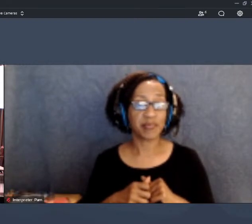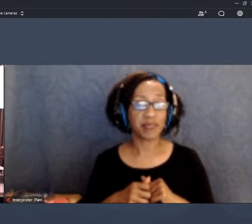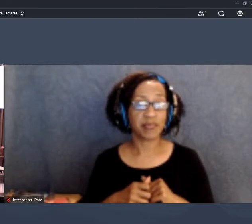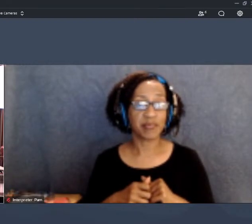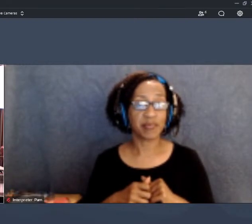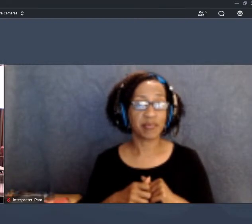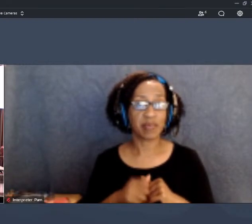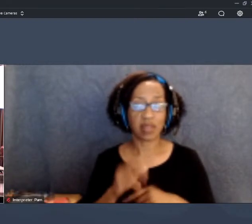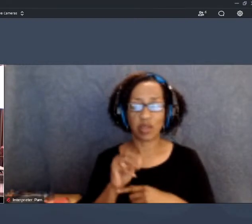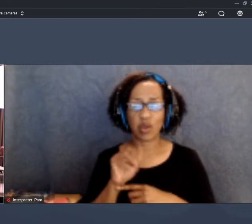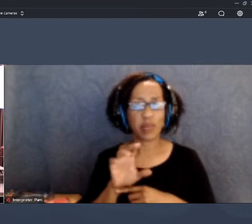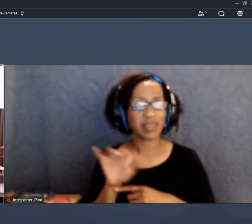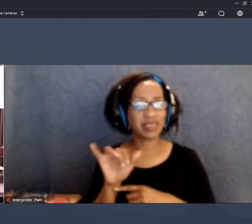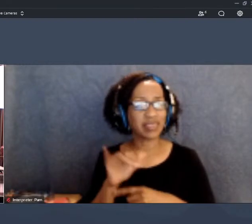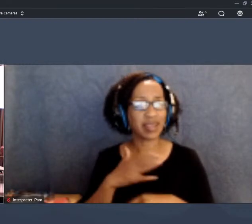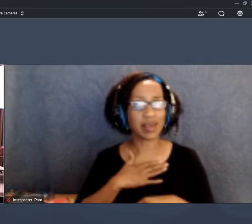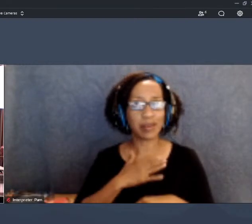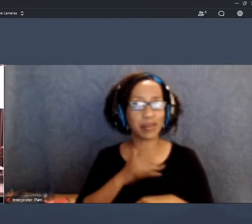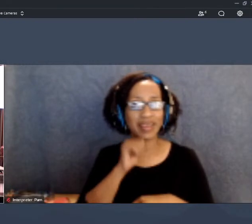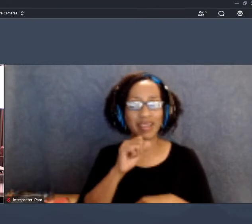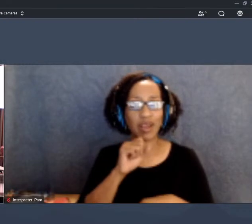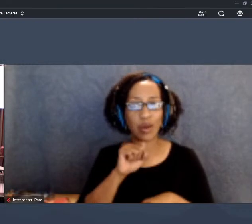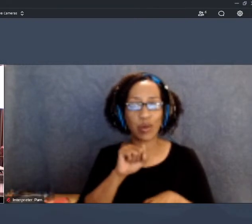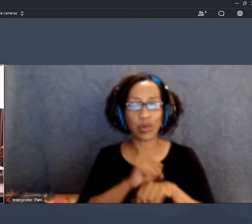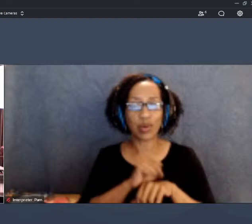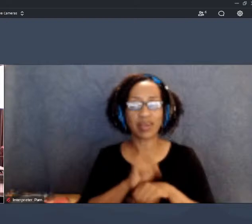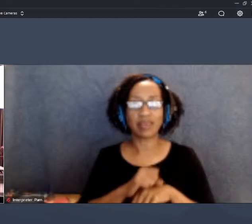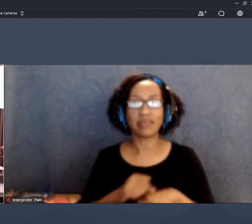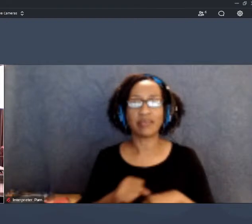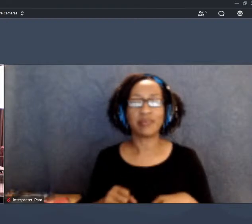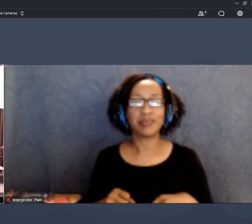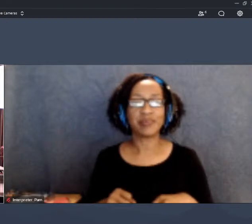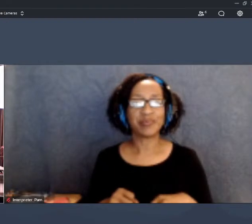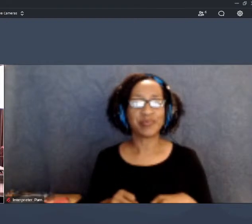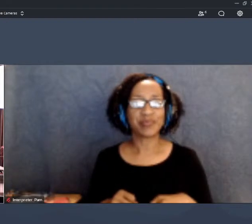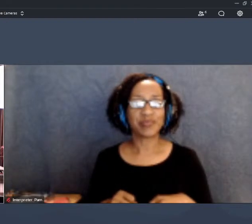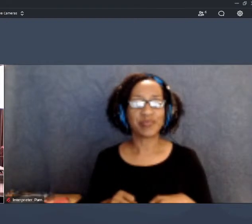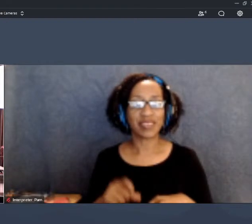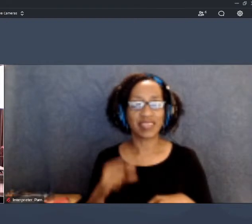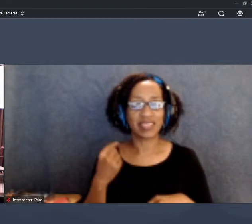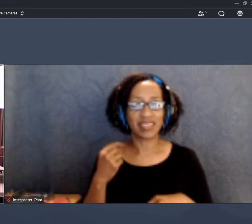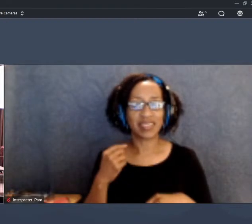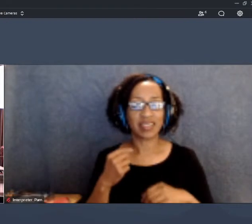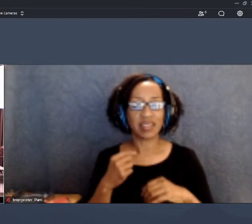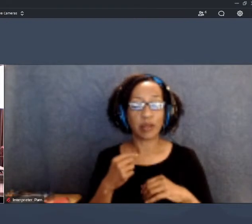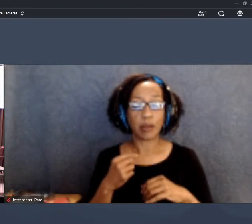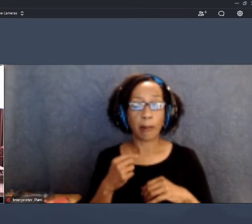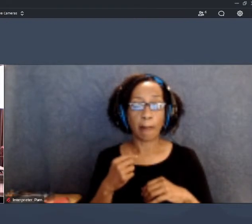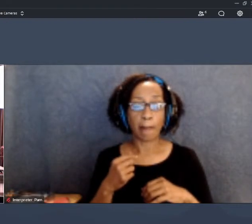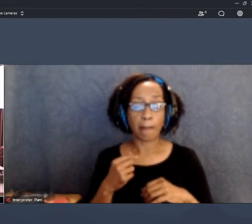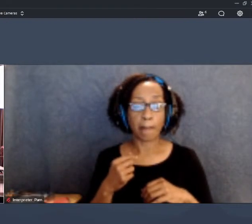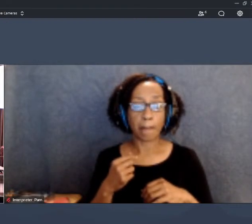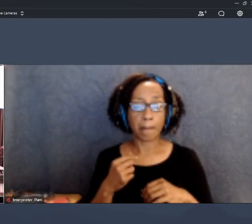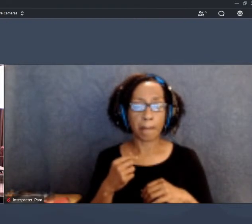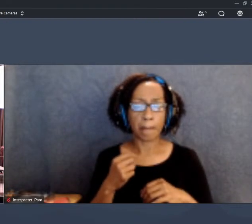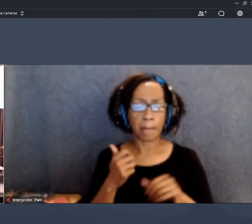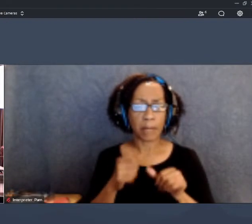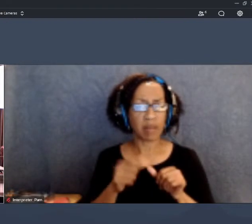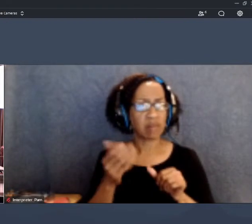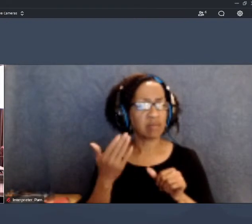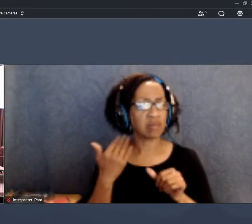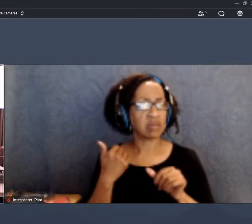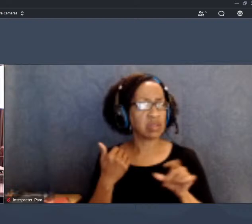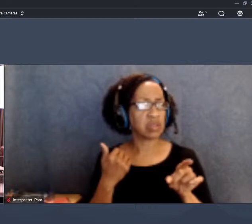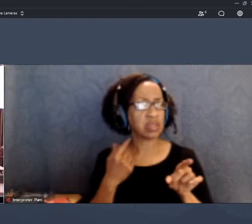Your mic just like mine. Hang on. Green. Okay. I just turned you on. Go ahead. I remember her